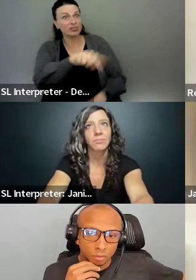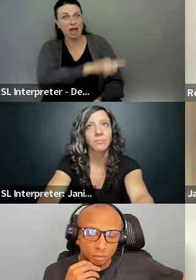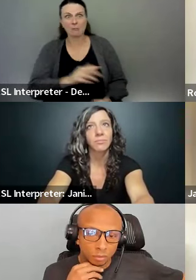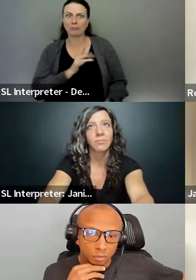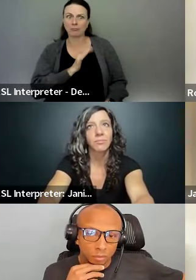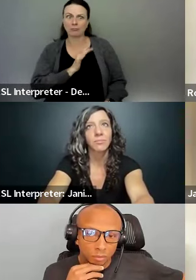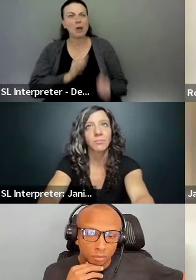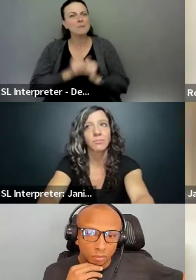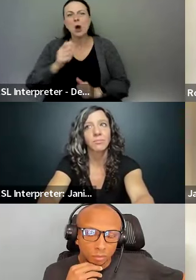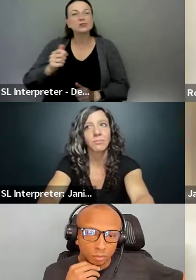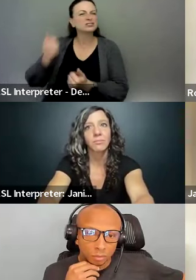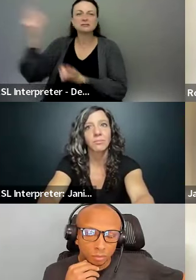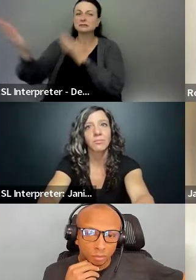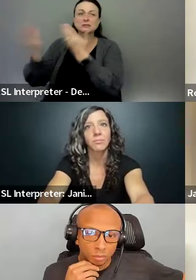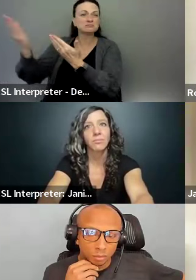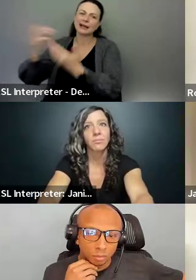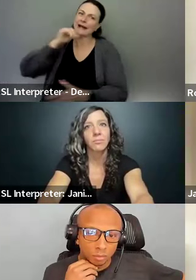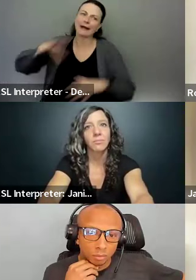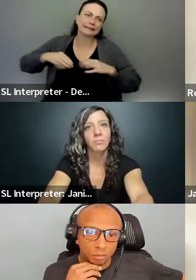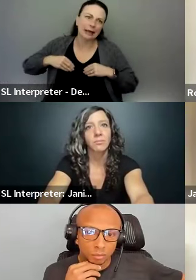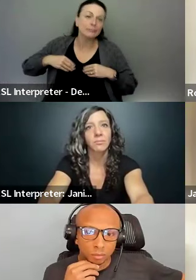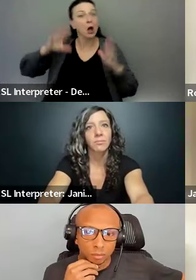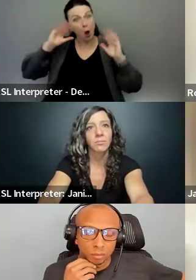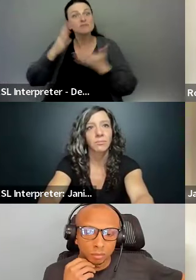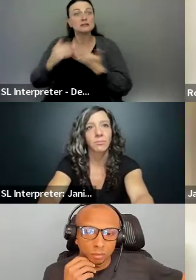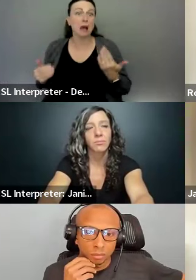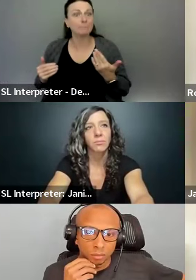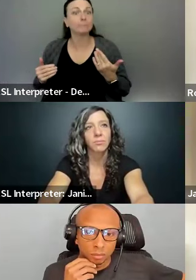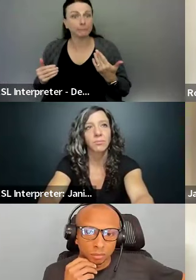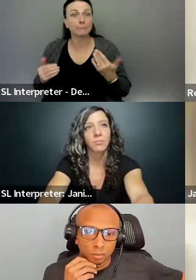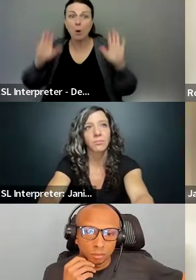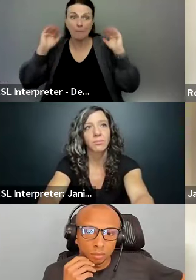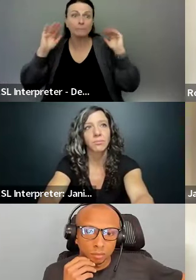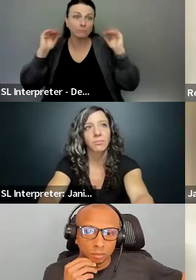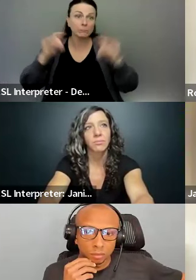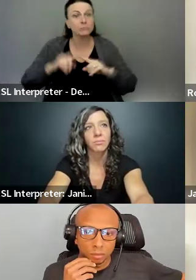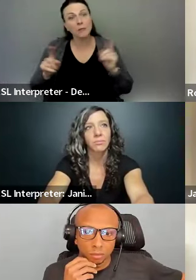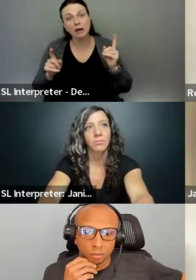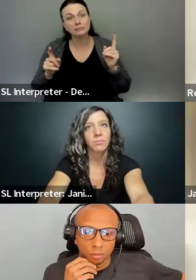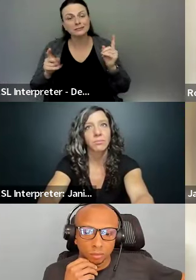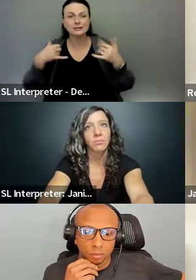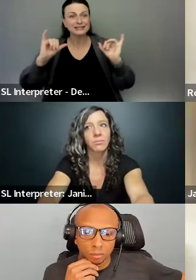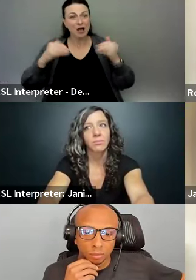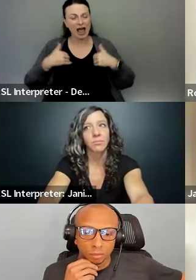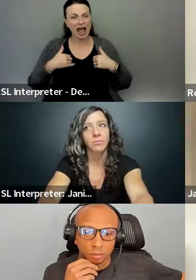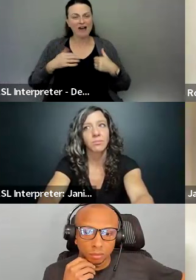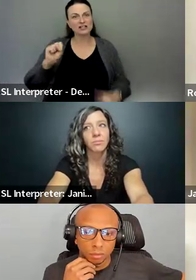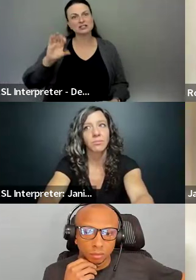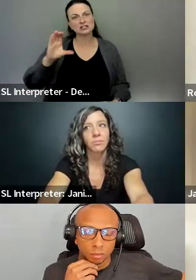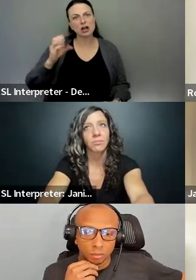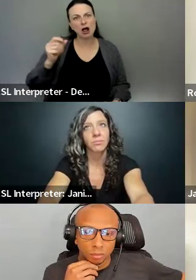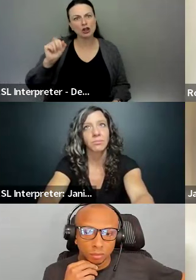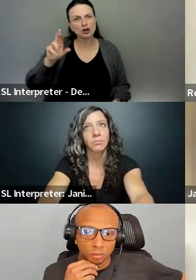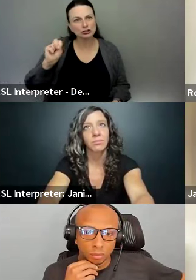of them will probably not be accepted. Hopefully we get some accepted, but then we still have the scholarships, and we